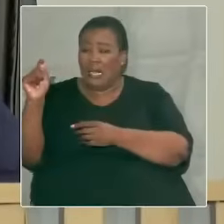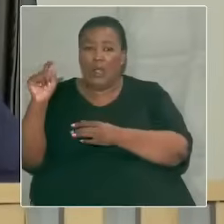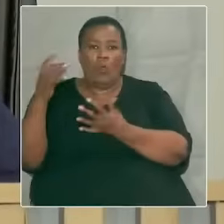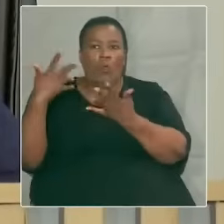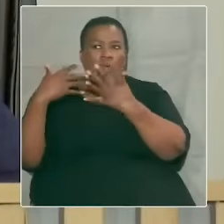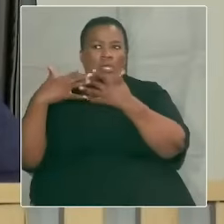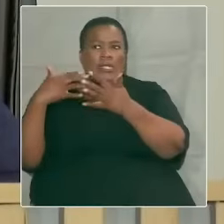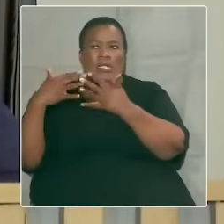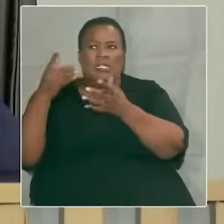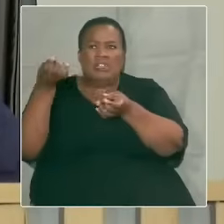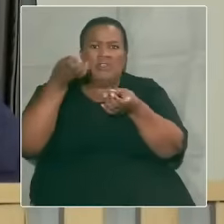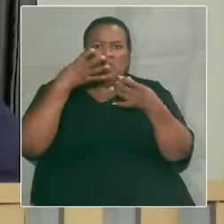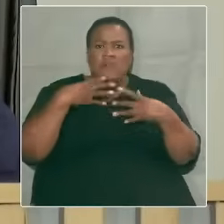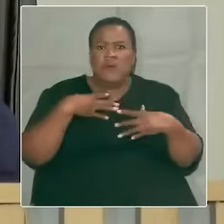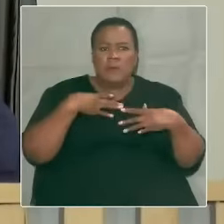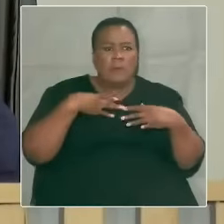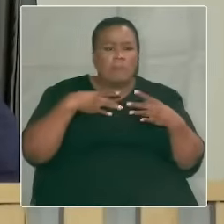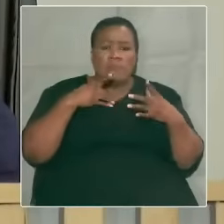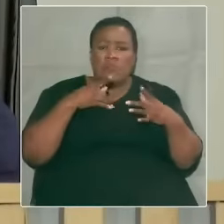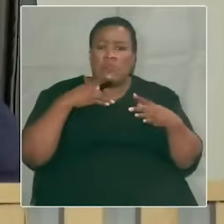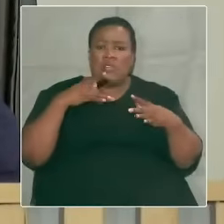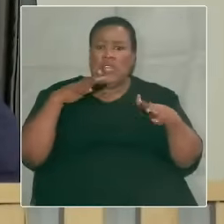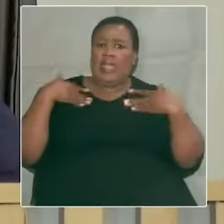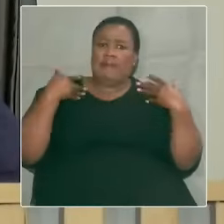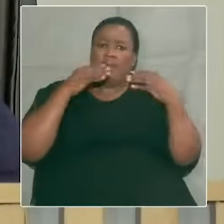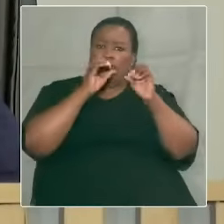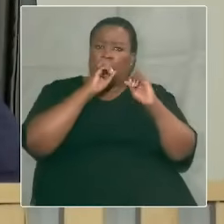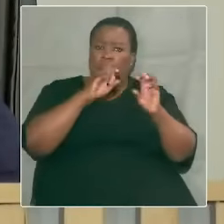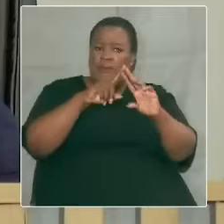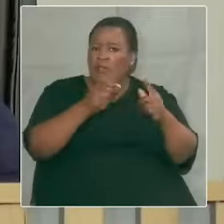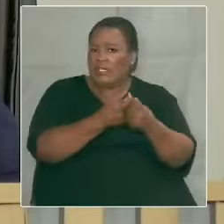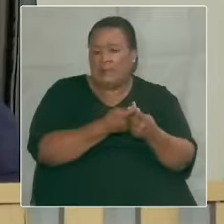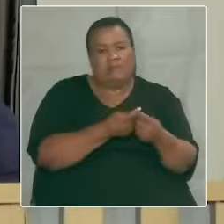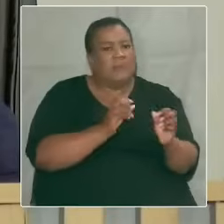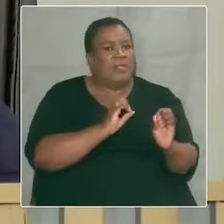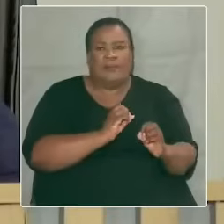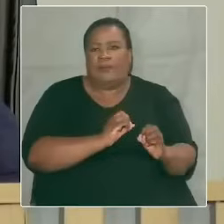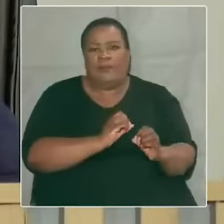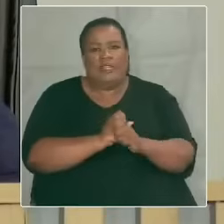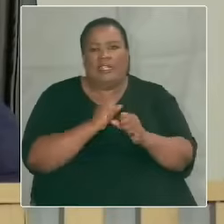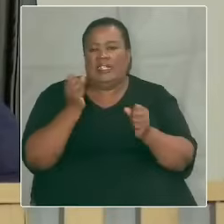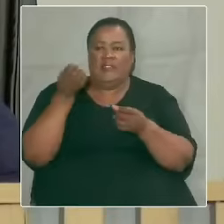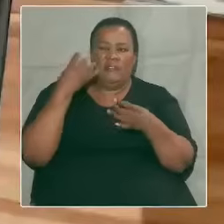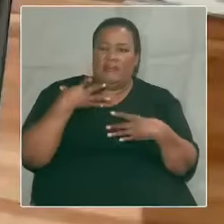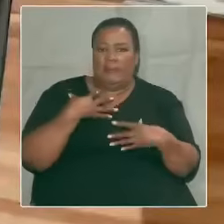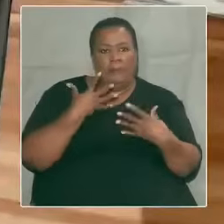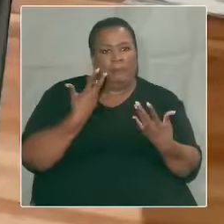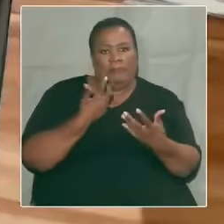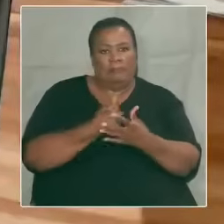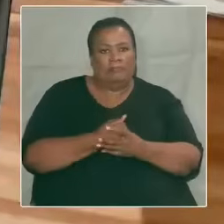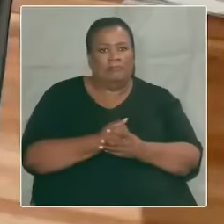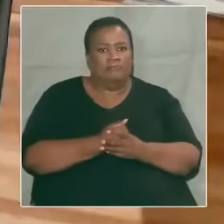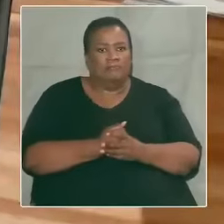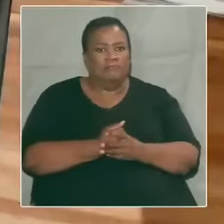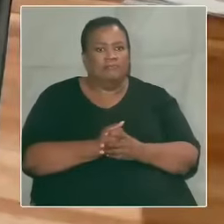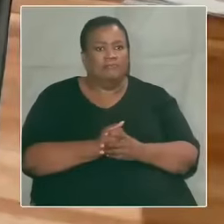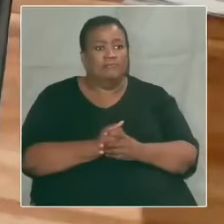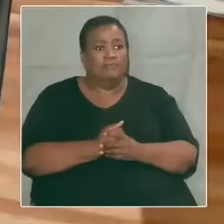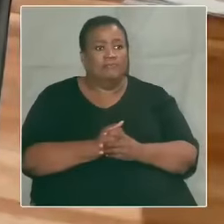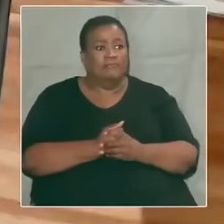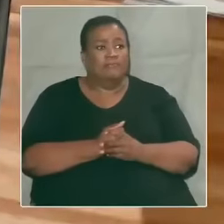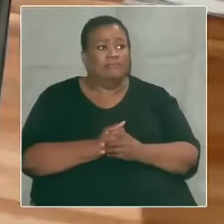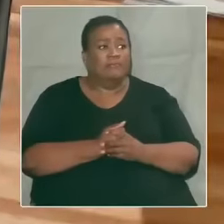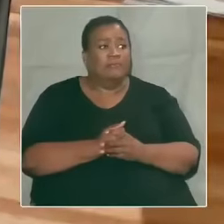never any expression of dissatisfaction about the work of the task team. Dissatisfaction,